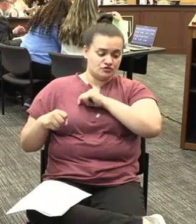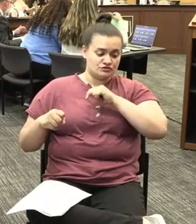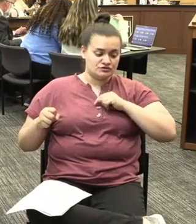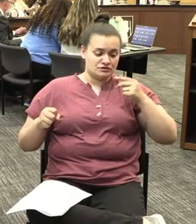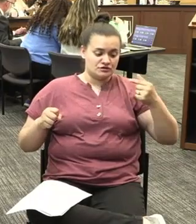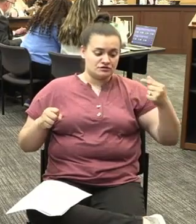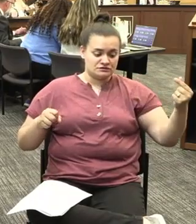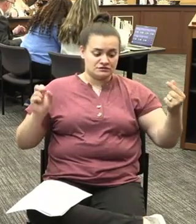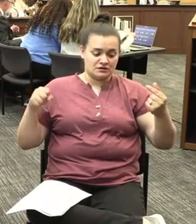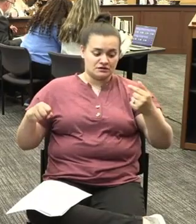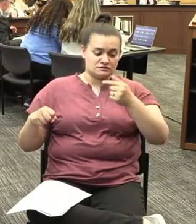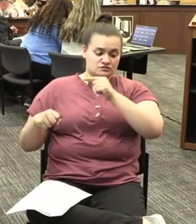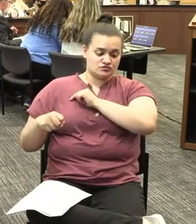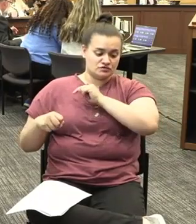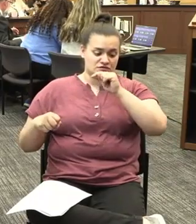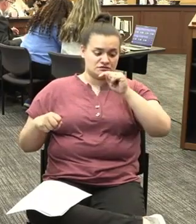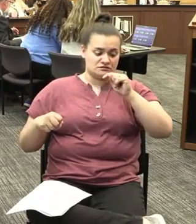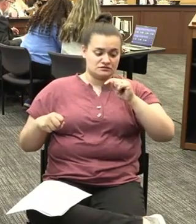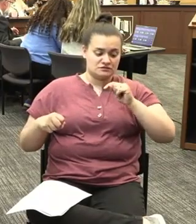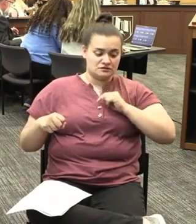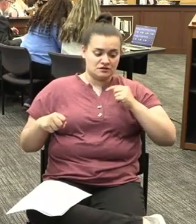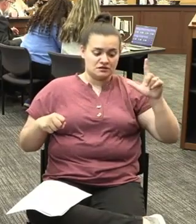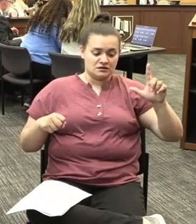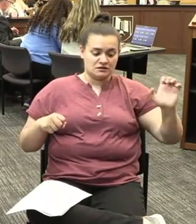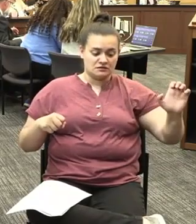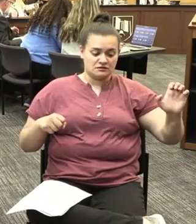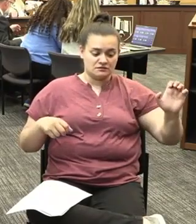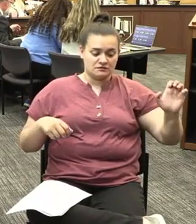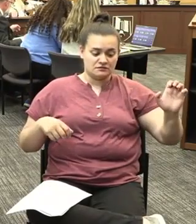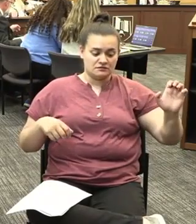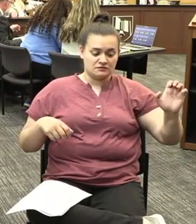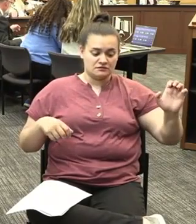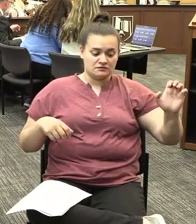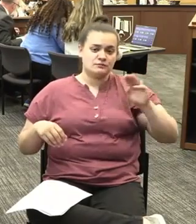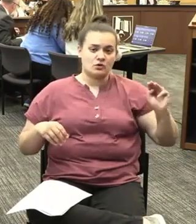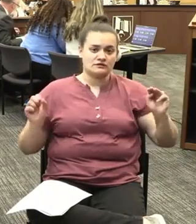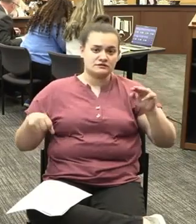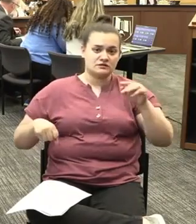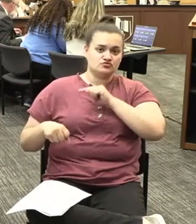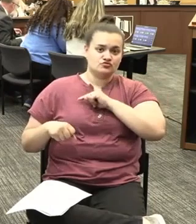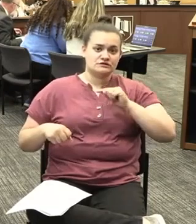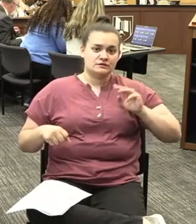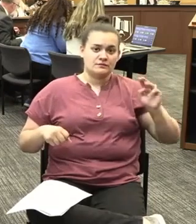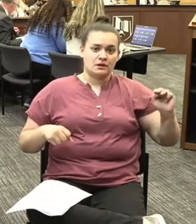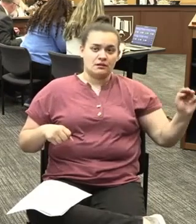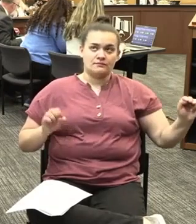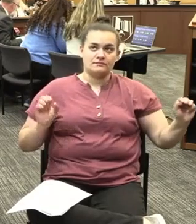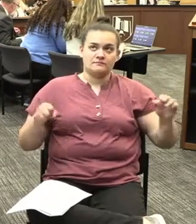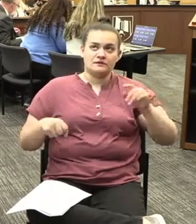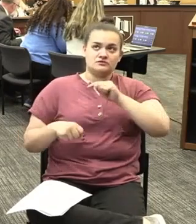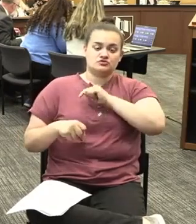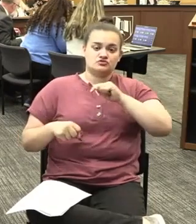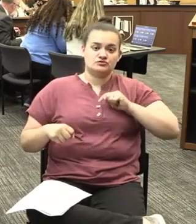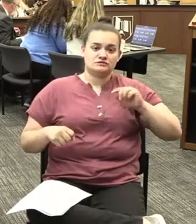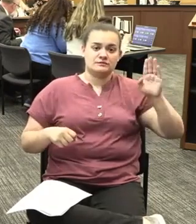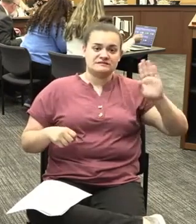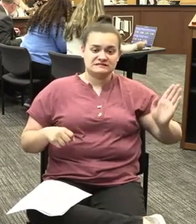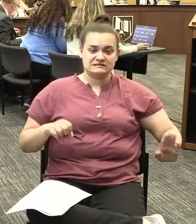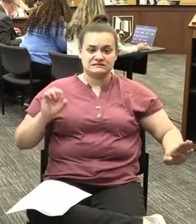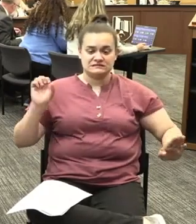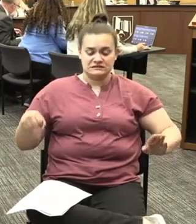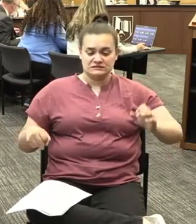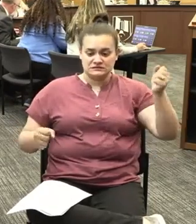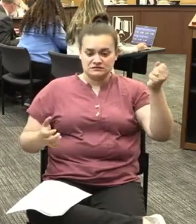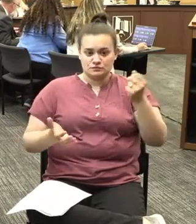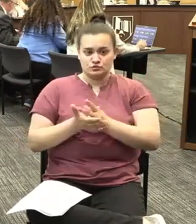Trustee Garcia again. Yes. Trustee Lee. Trustee Morales. Yes. Trustee McCullum. Yes. Trustee Budzinski.